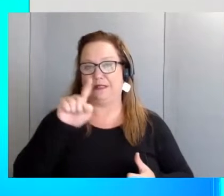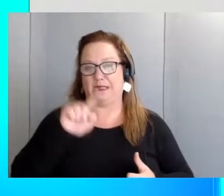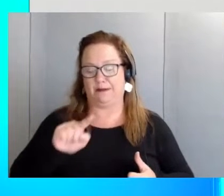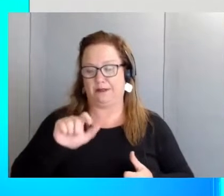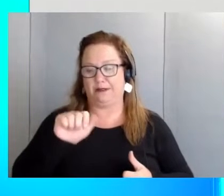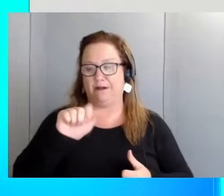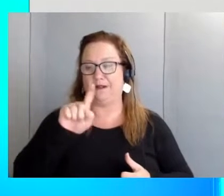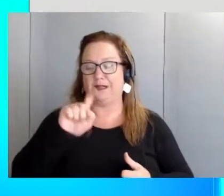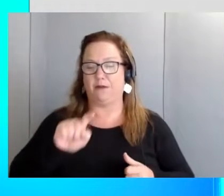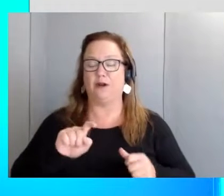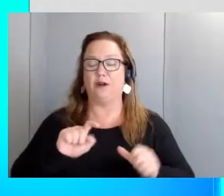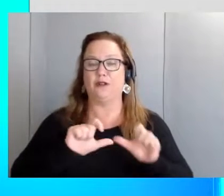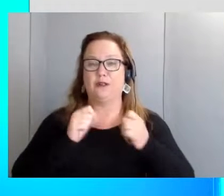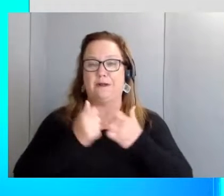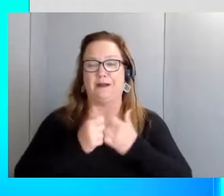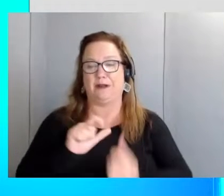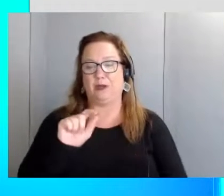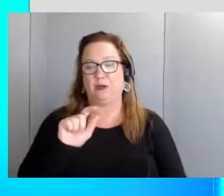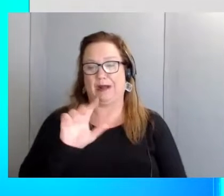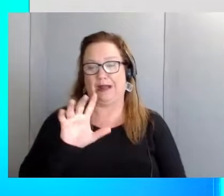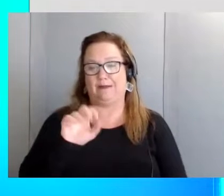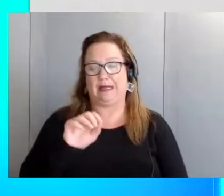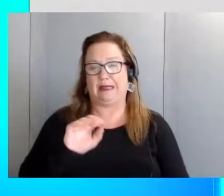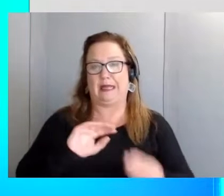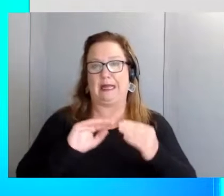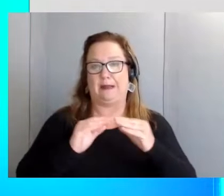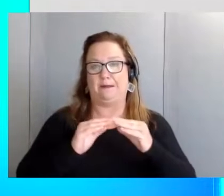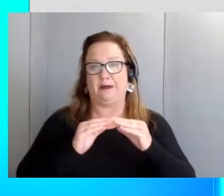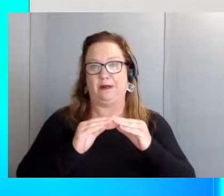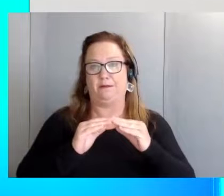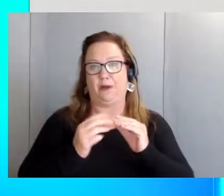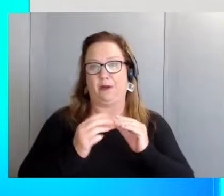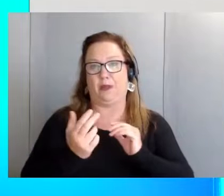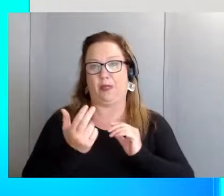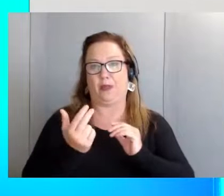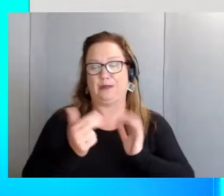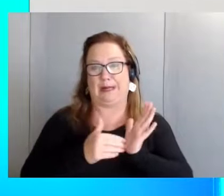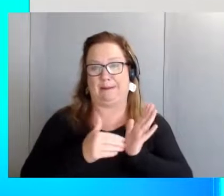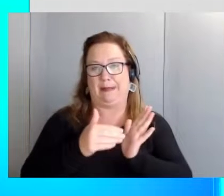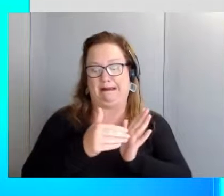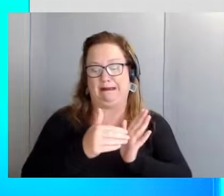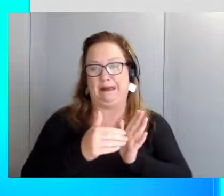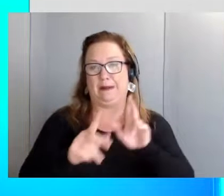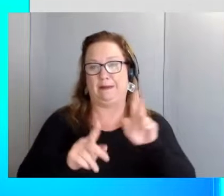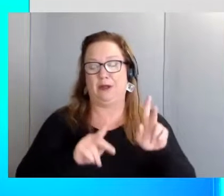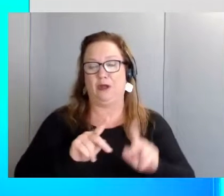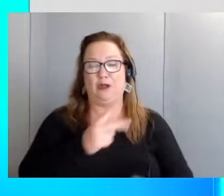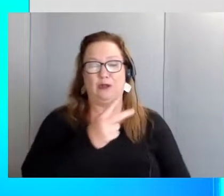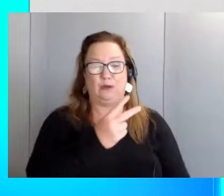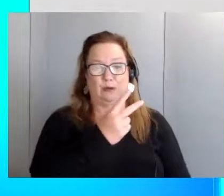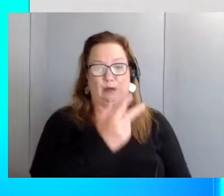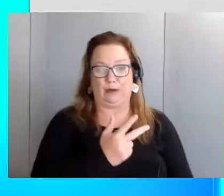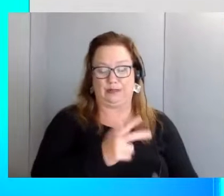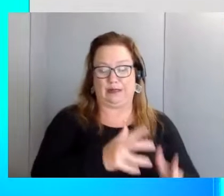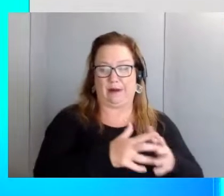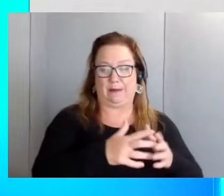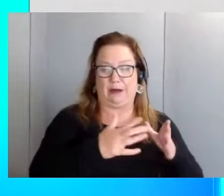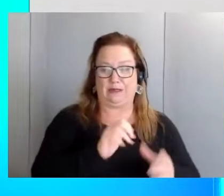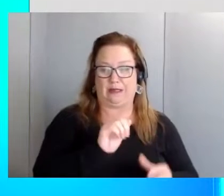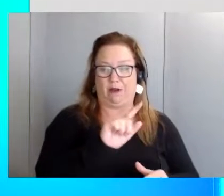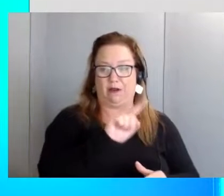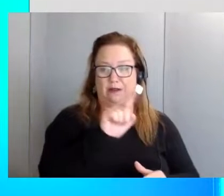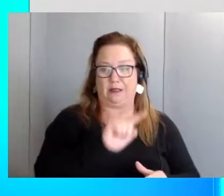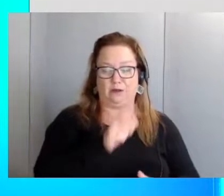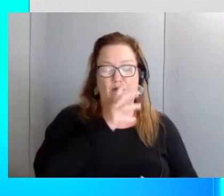by 2050, that number will be nearly 13 million. Almost 2/3 of Americans with Alzheimer's are